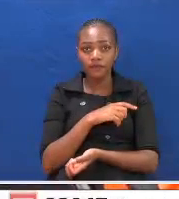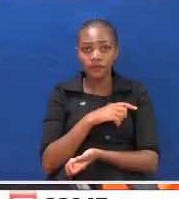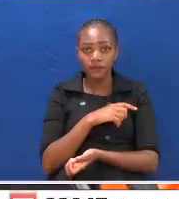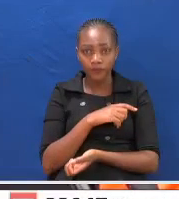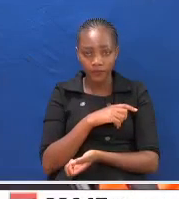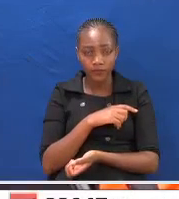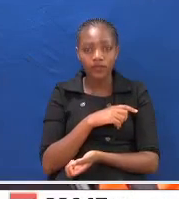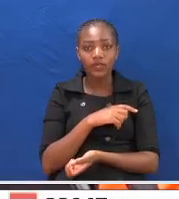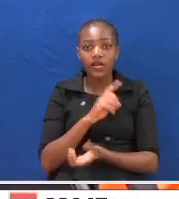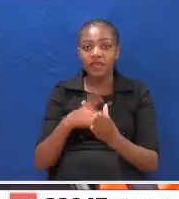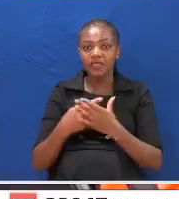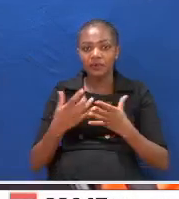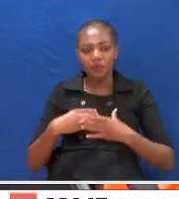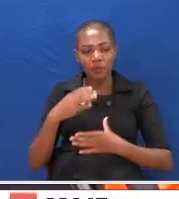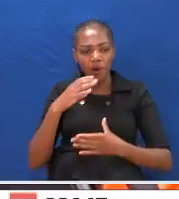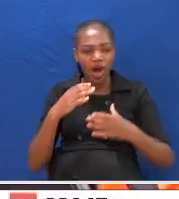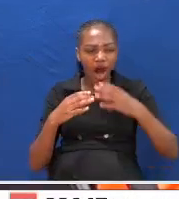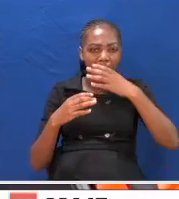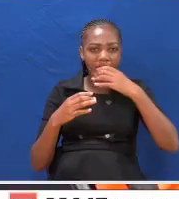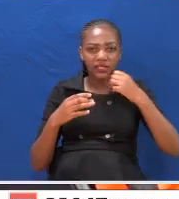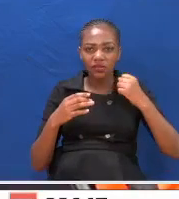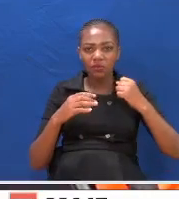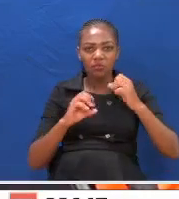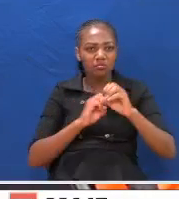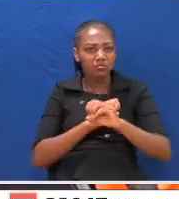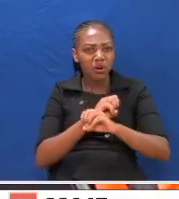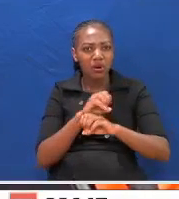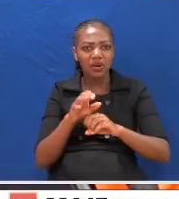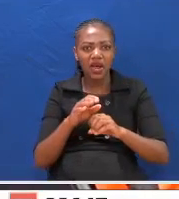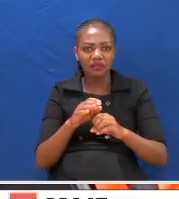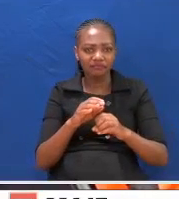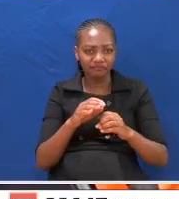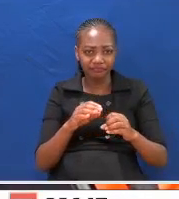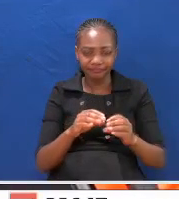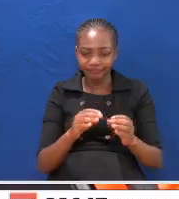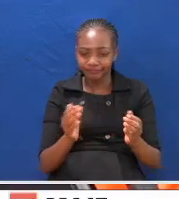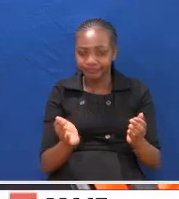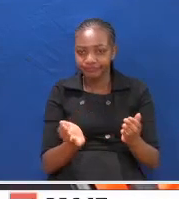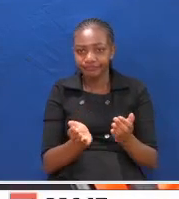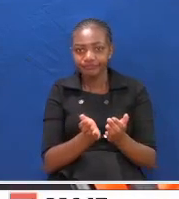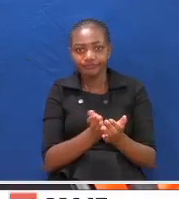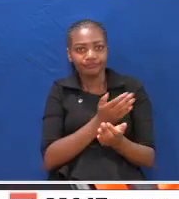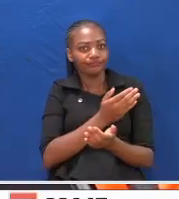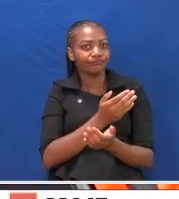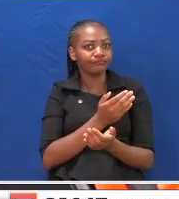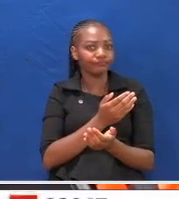tuliashumi ya kwamba corona imeisha. Wale ni watangazieni.